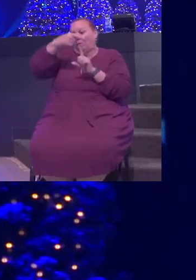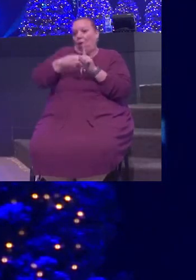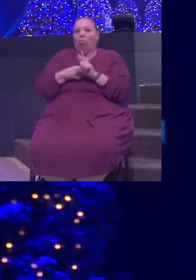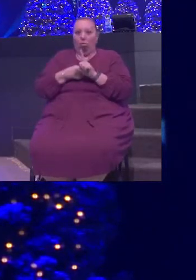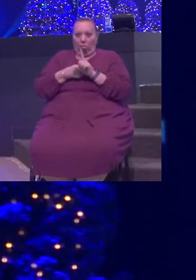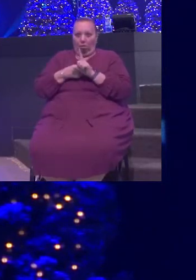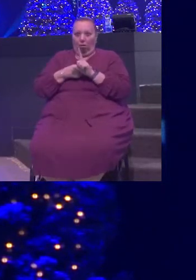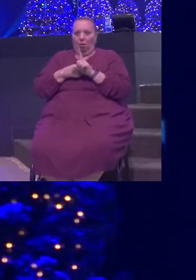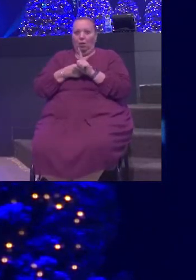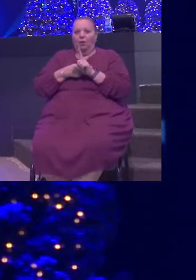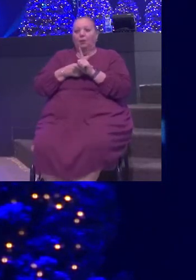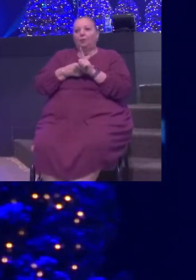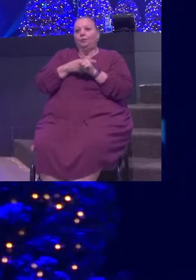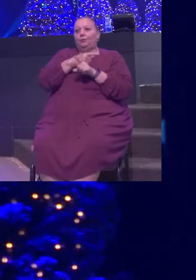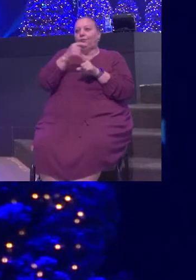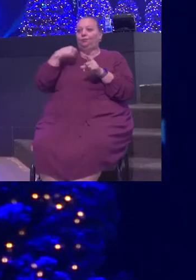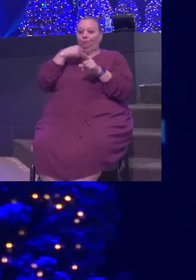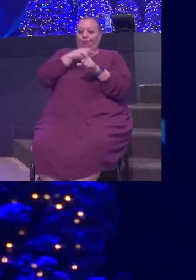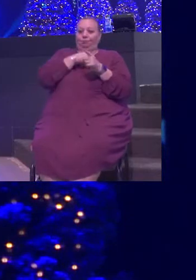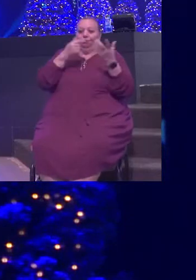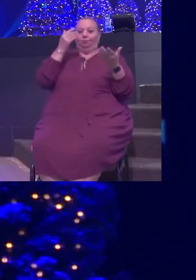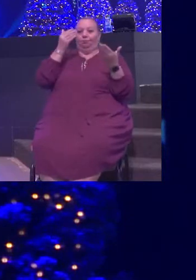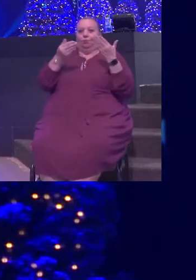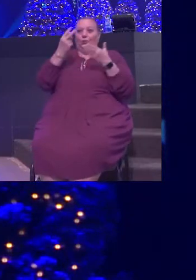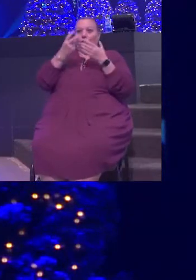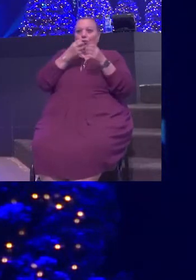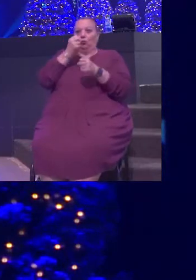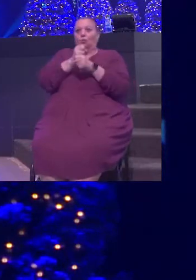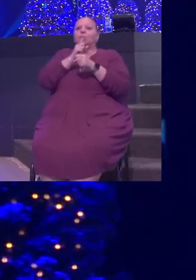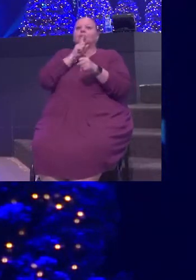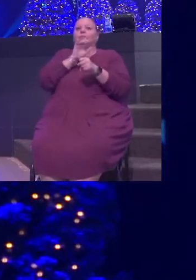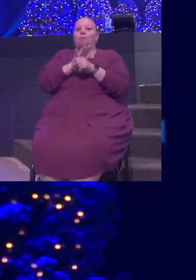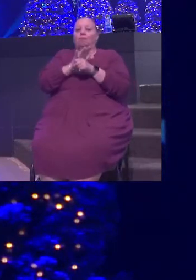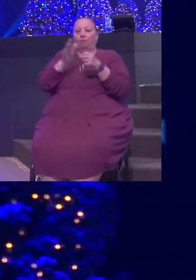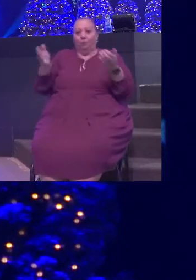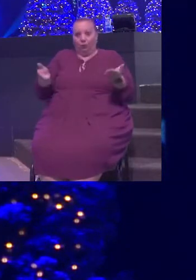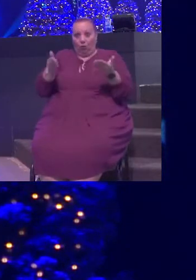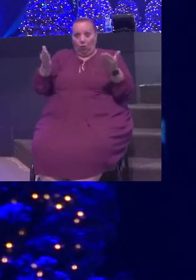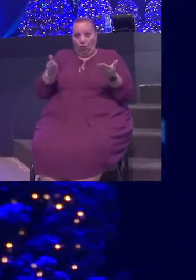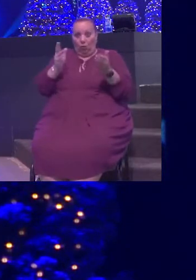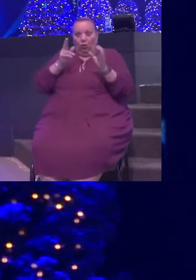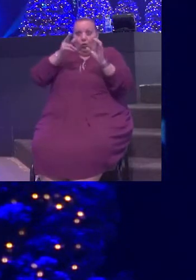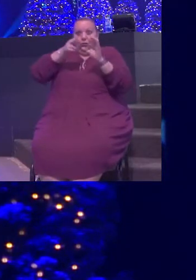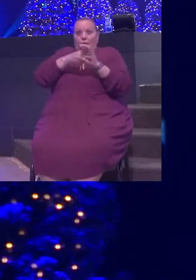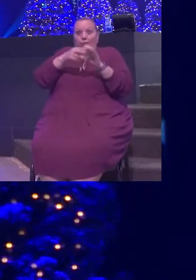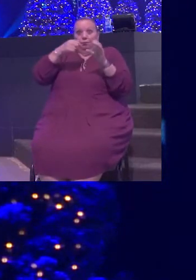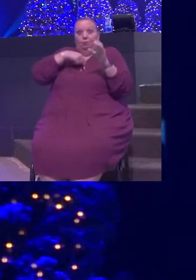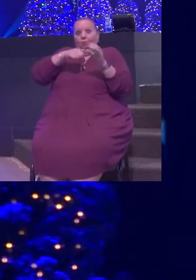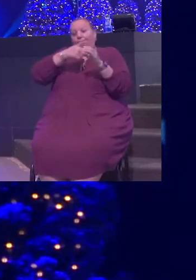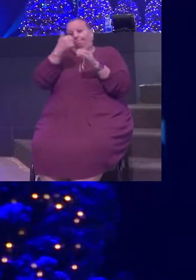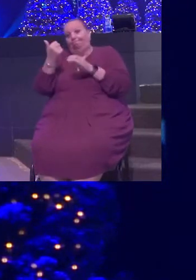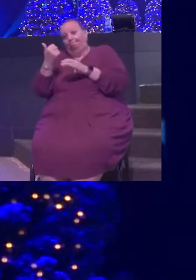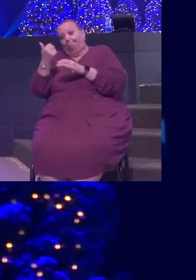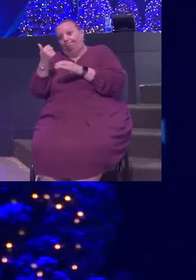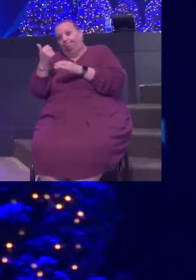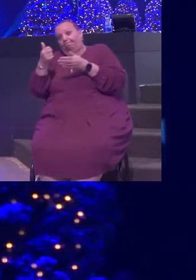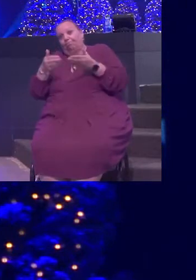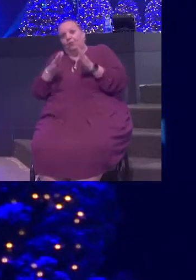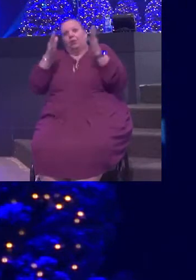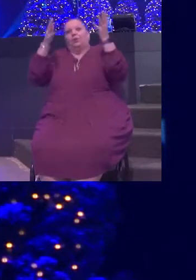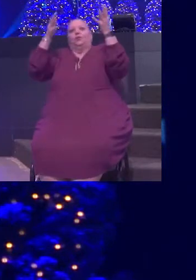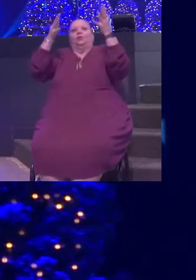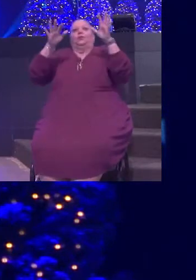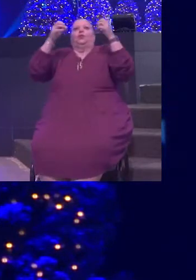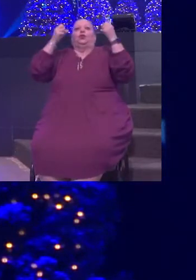month. And so for those of us that made a 2-year commitment, I just wanna encourage you to join me and so many others. Let's